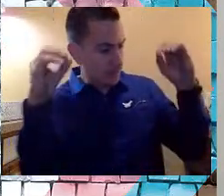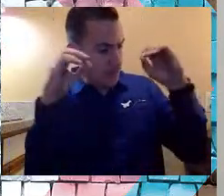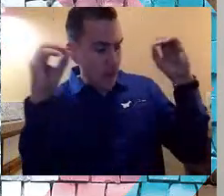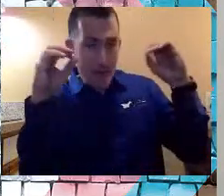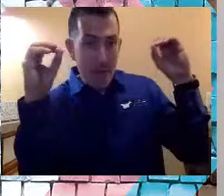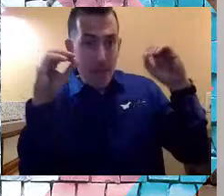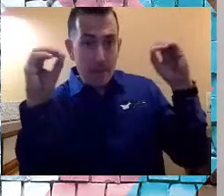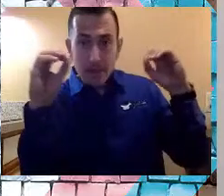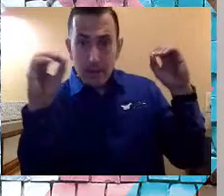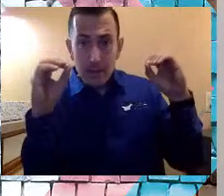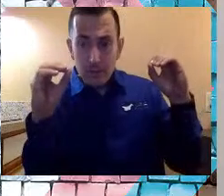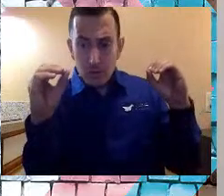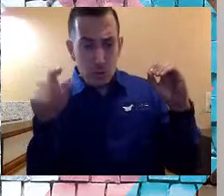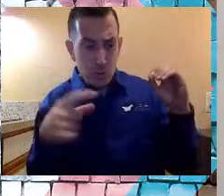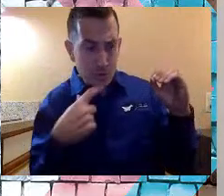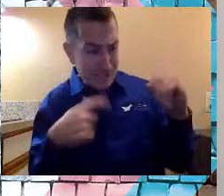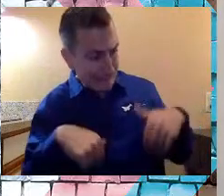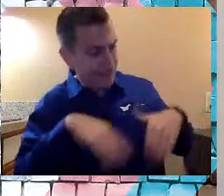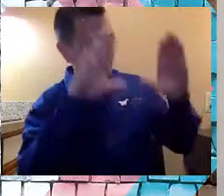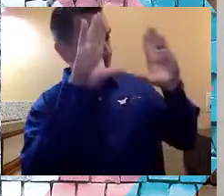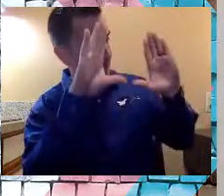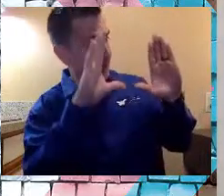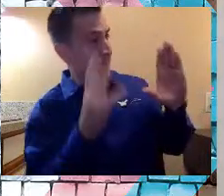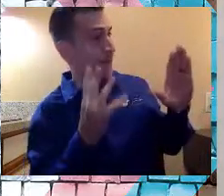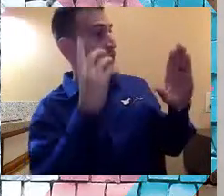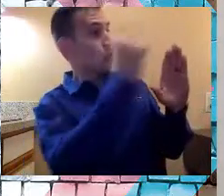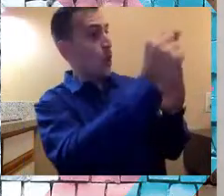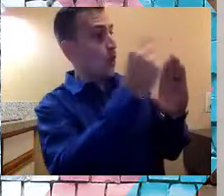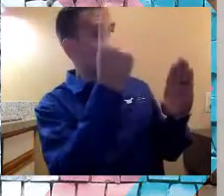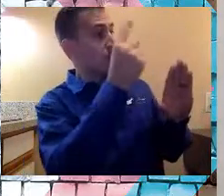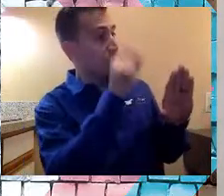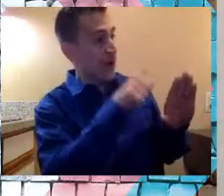I should go somewhere else.